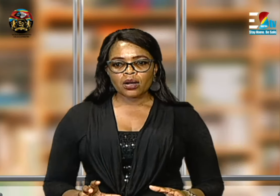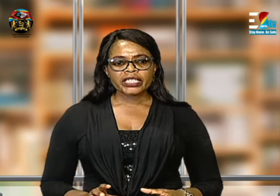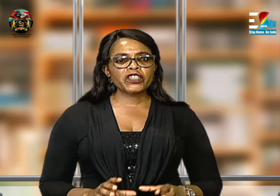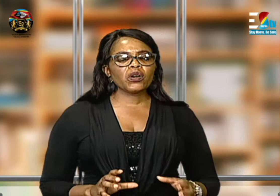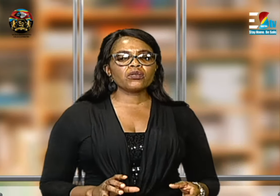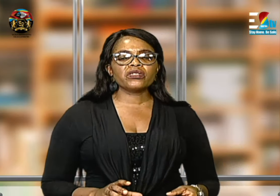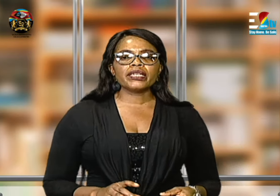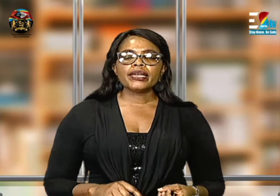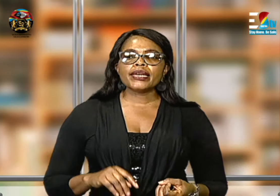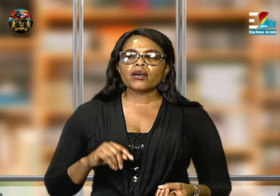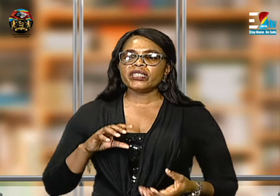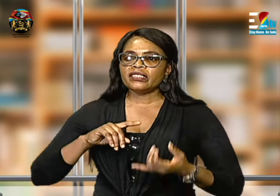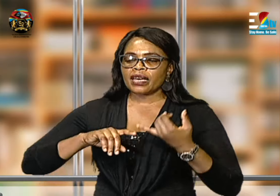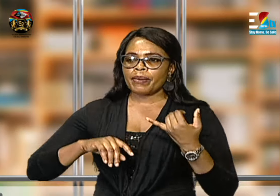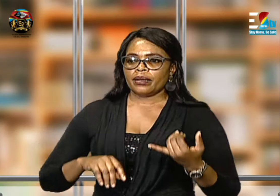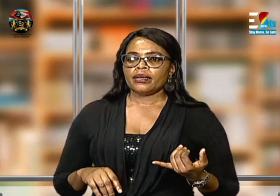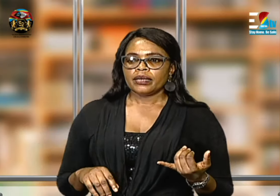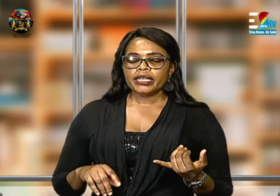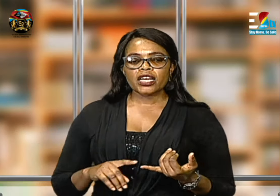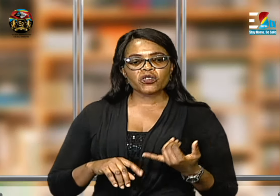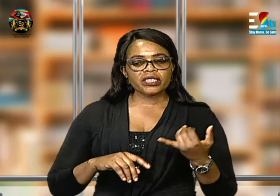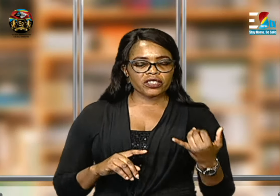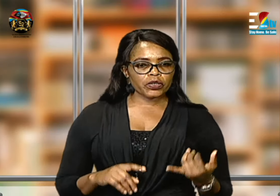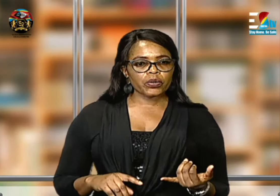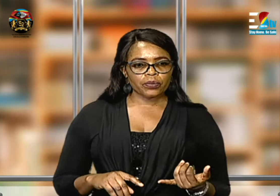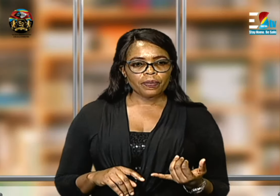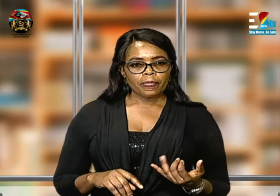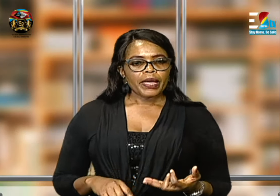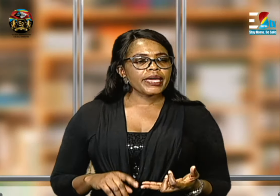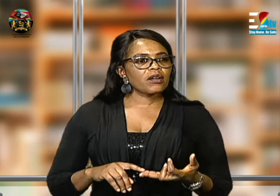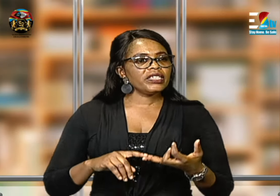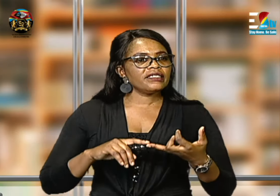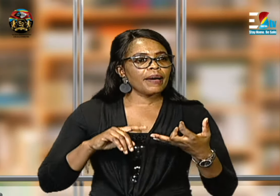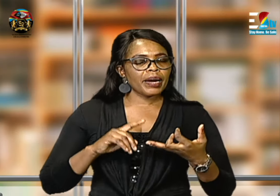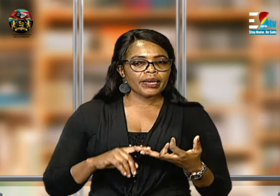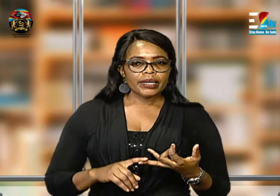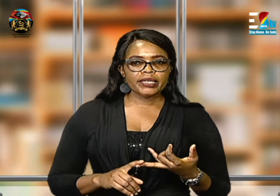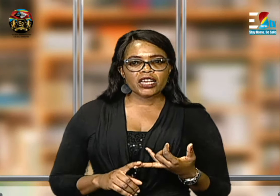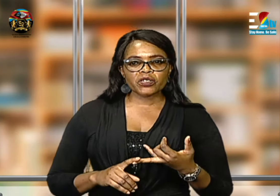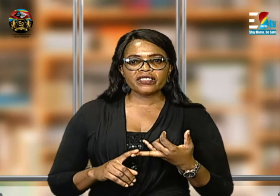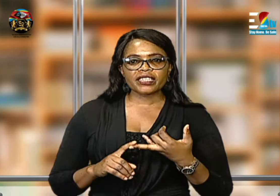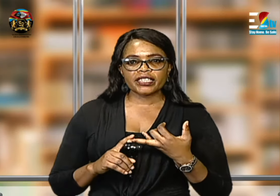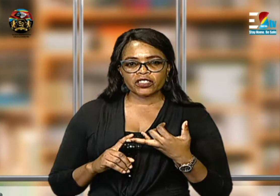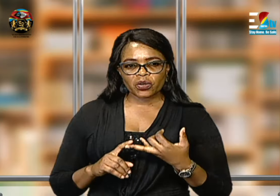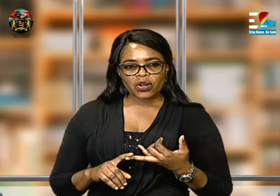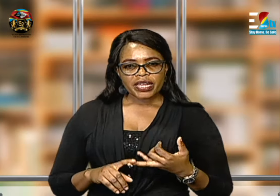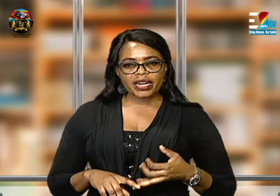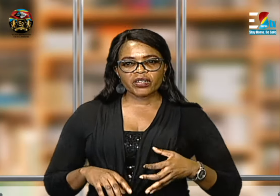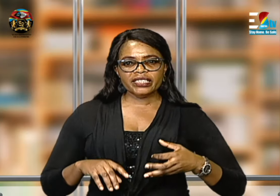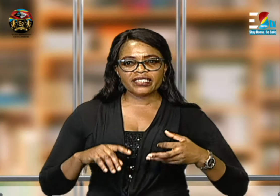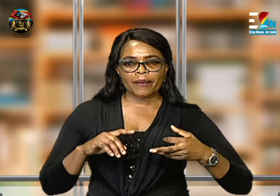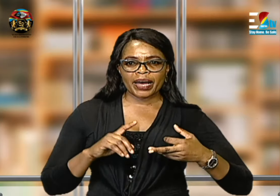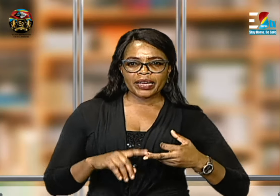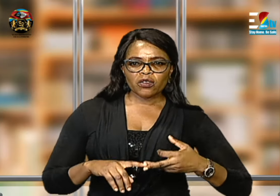amagama tihlolo ukuthi yakho indzaba inaso yini sihloko yakho indzaba inaso yini singeniso